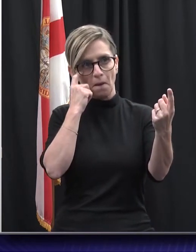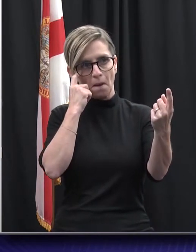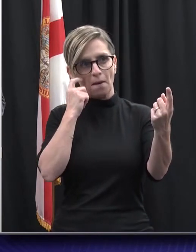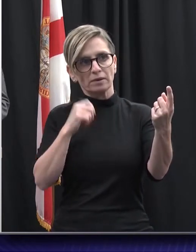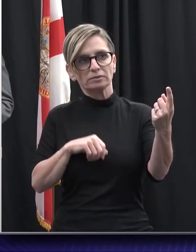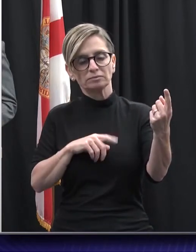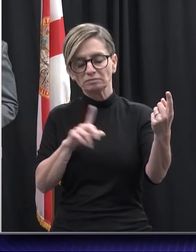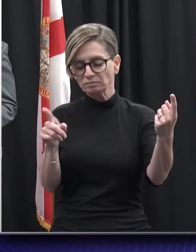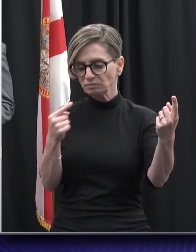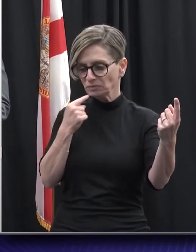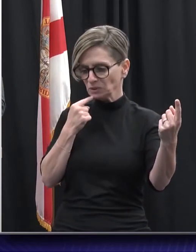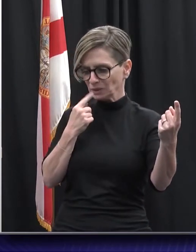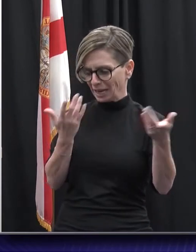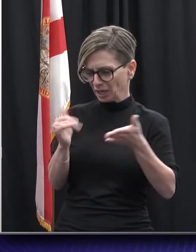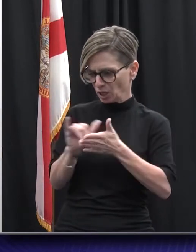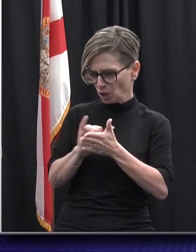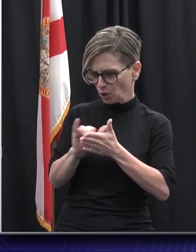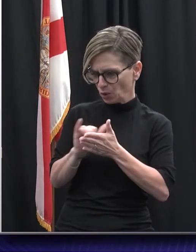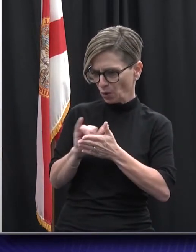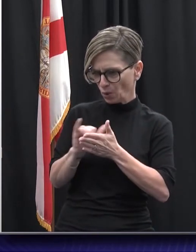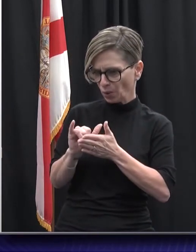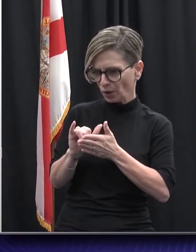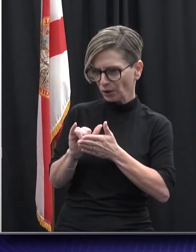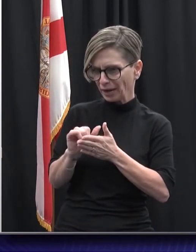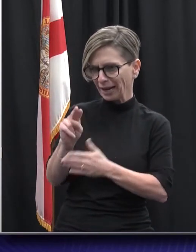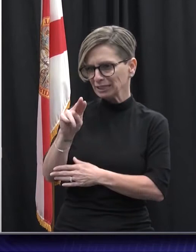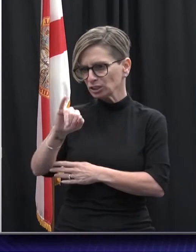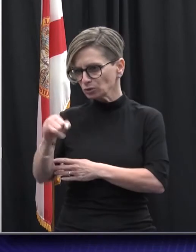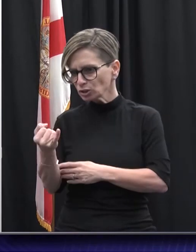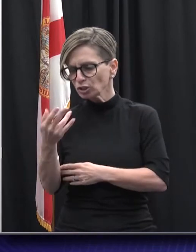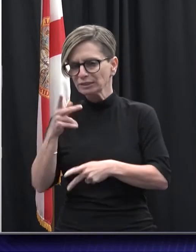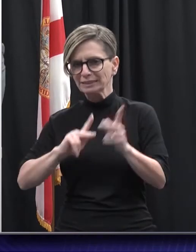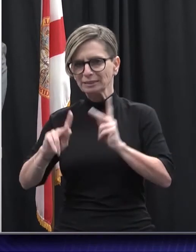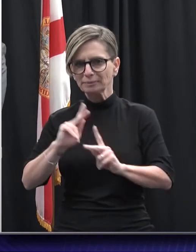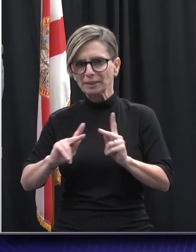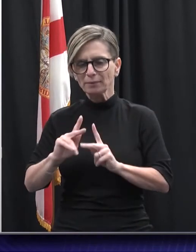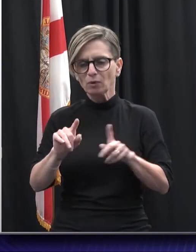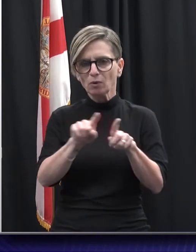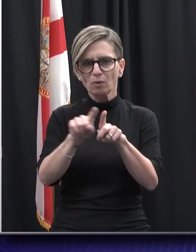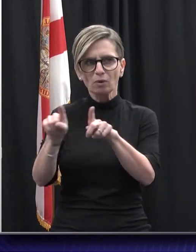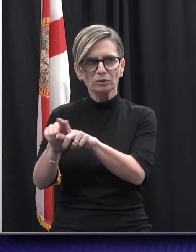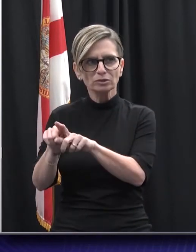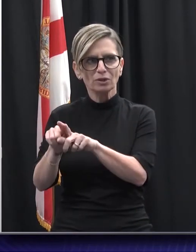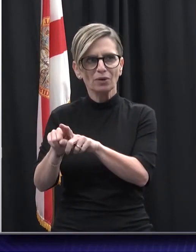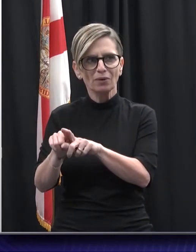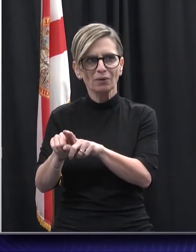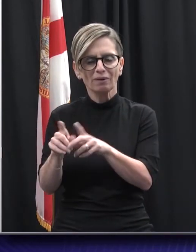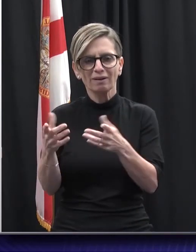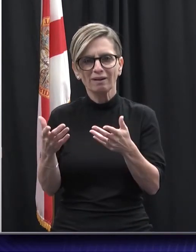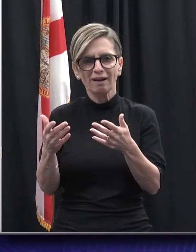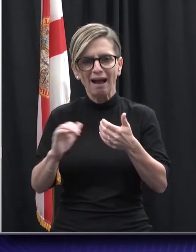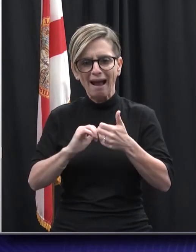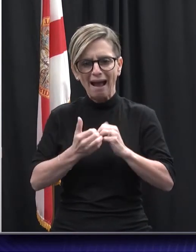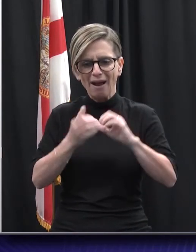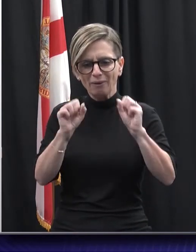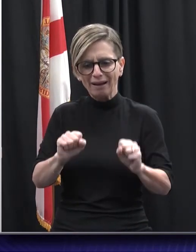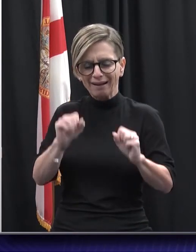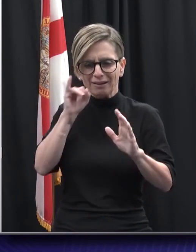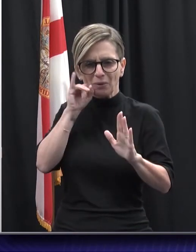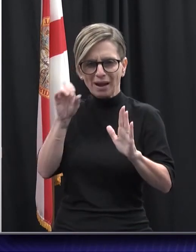You mentioned the New Yorkers and I guess New Jersey people as well from the Northeast, but how can you possibly